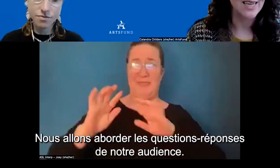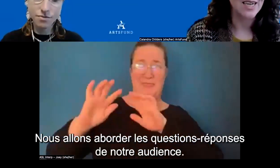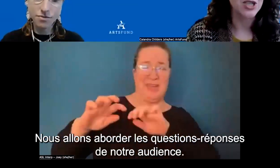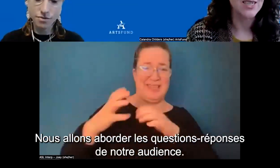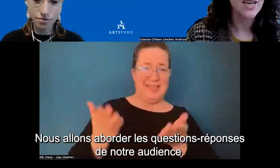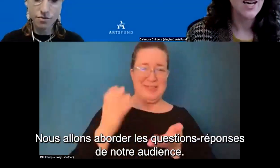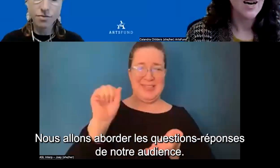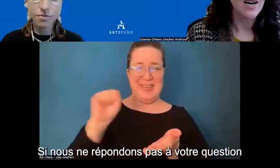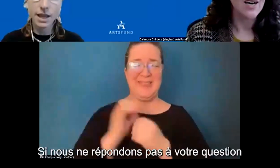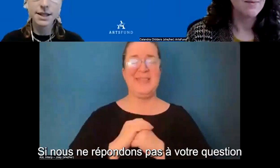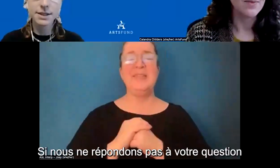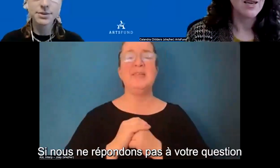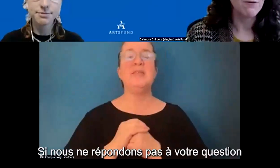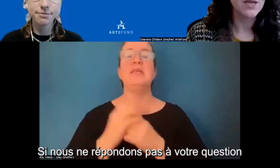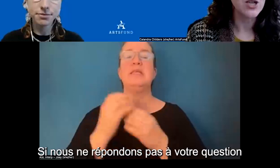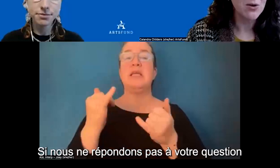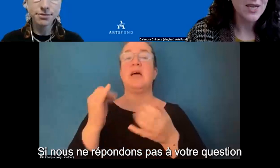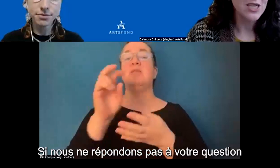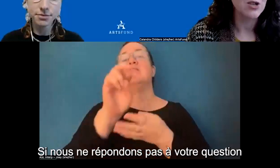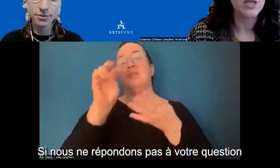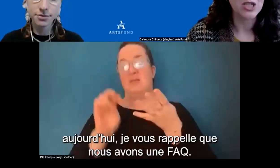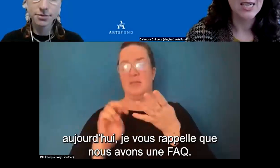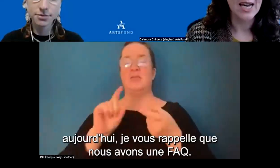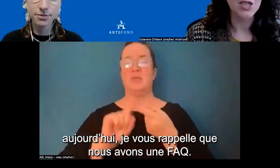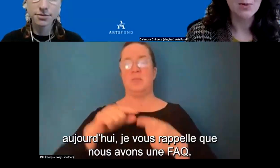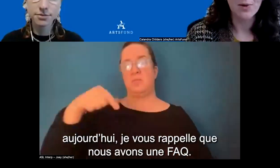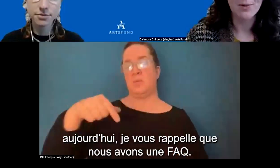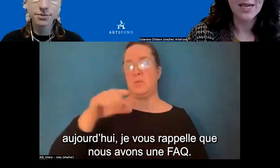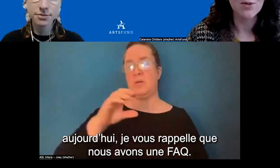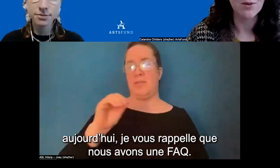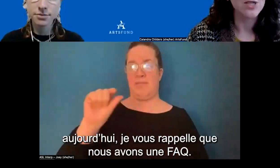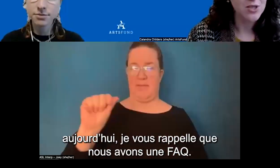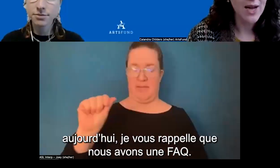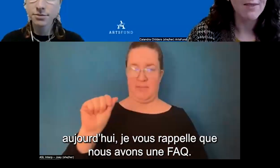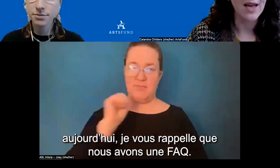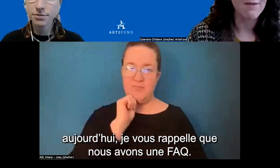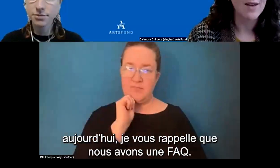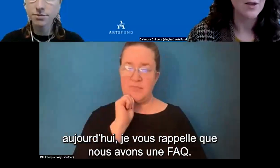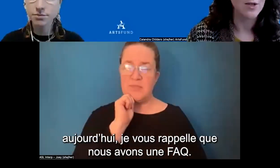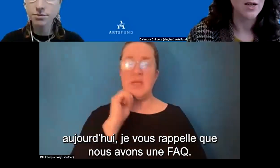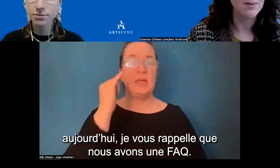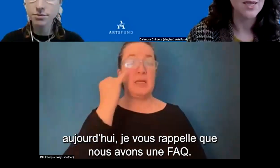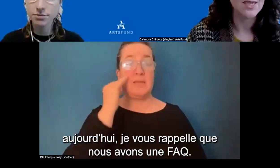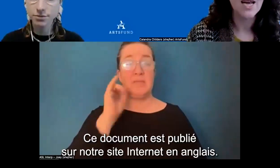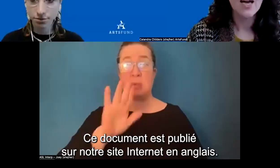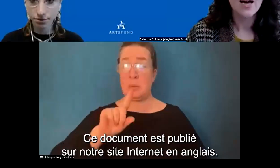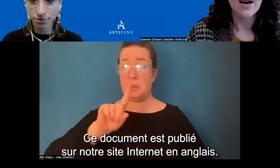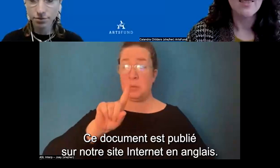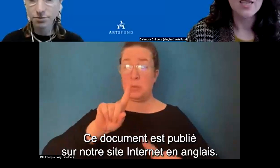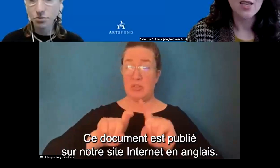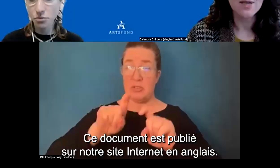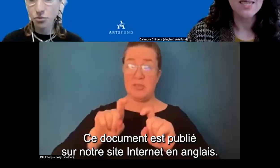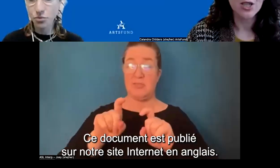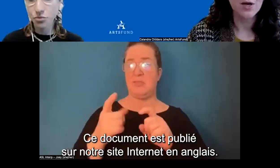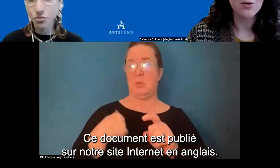Q&A section. If we don't get to your question today, I just want to remind you that we do have an FAQ document.